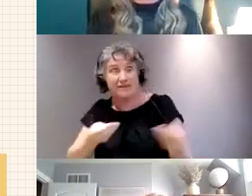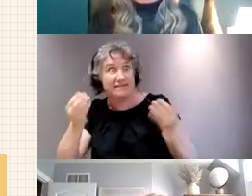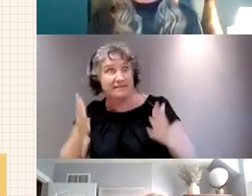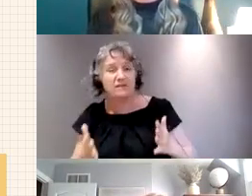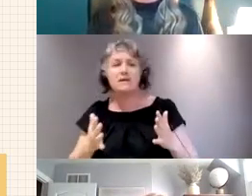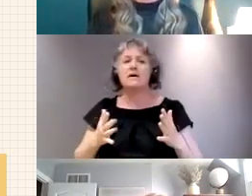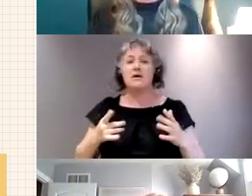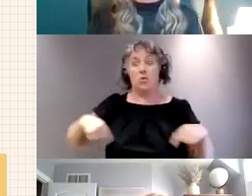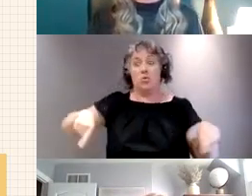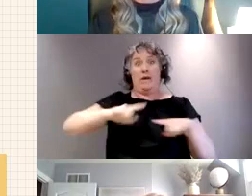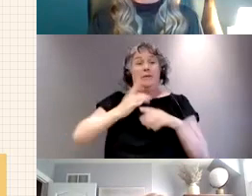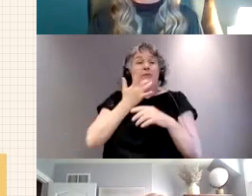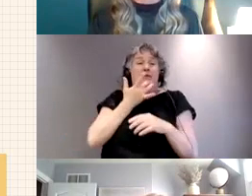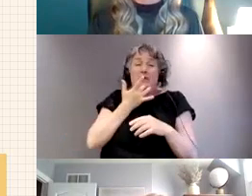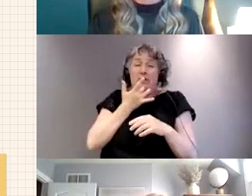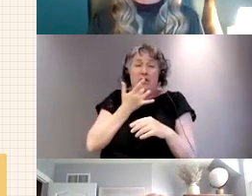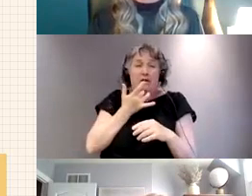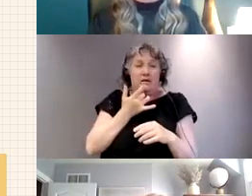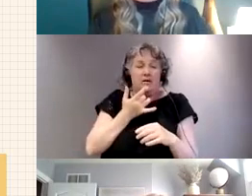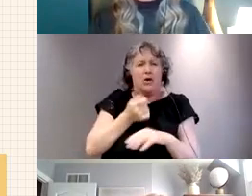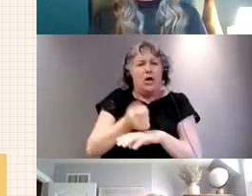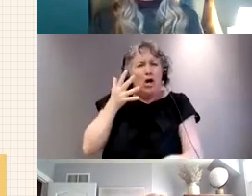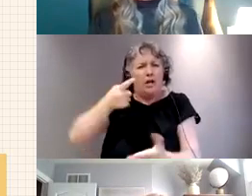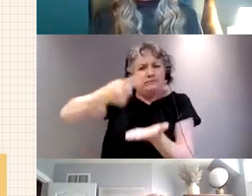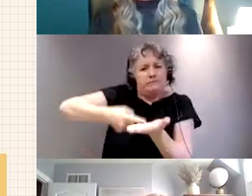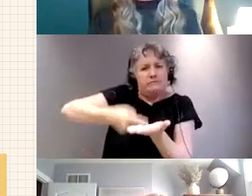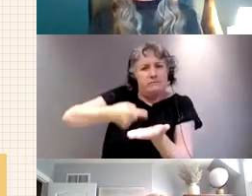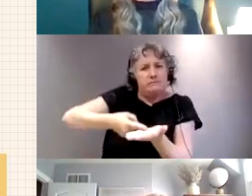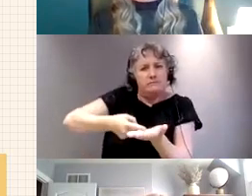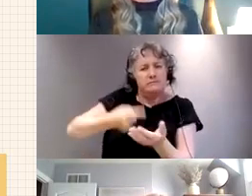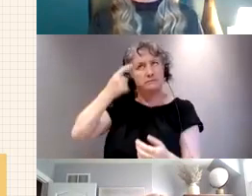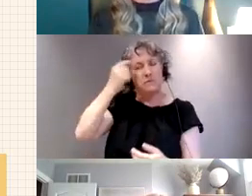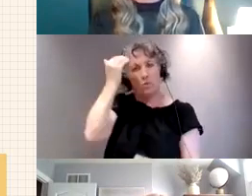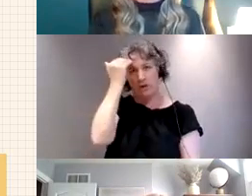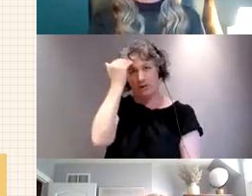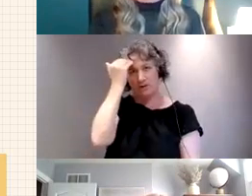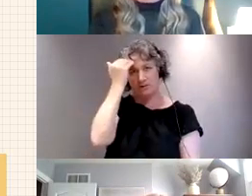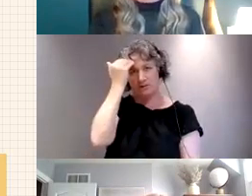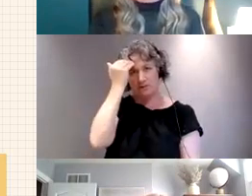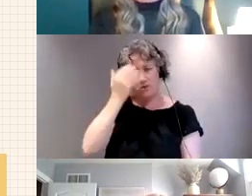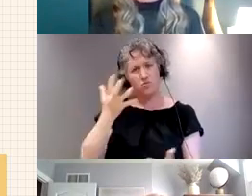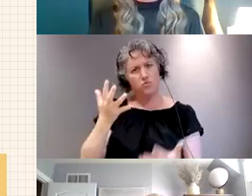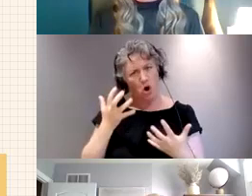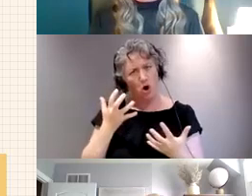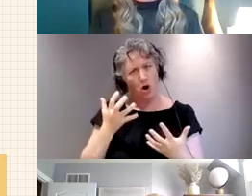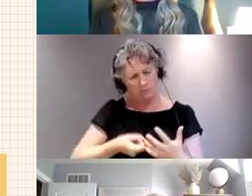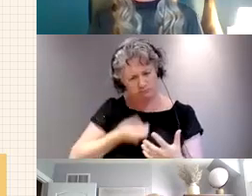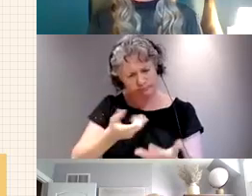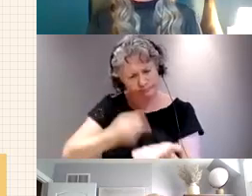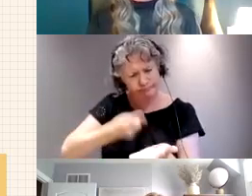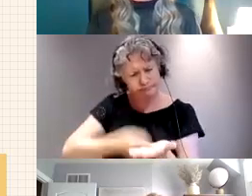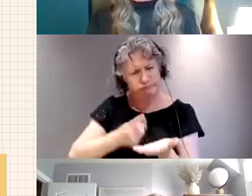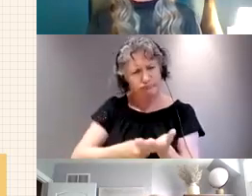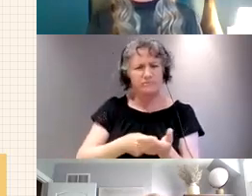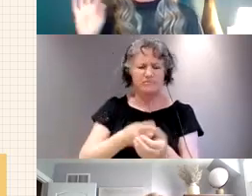to happen ahead of time. And I think it's awareness, right? Is desire to have those difficult conversations, because head in the sand is